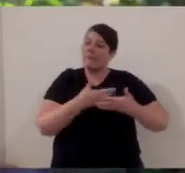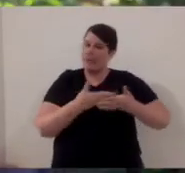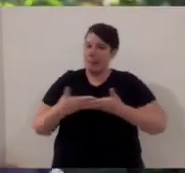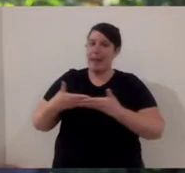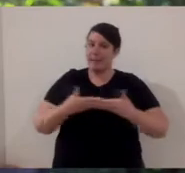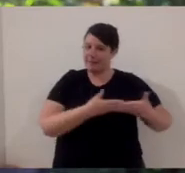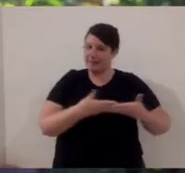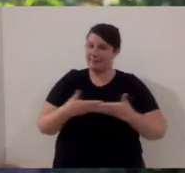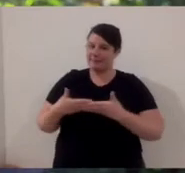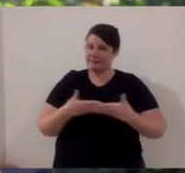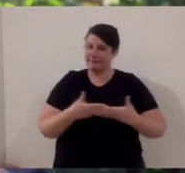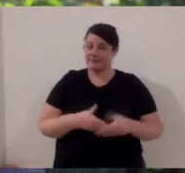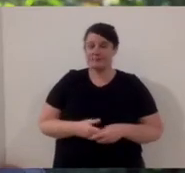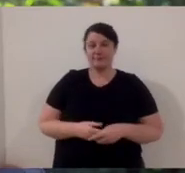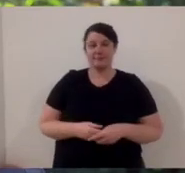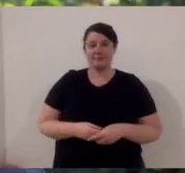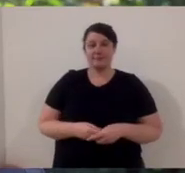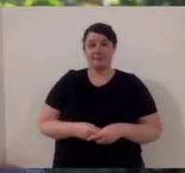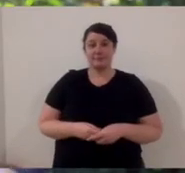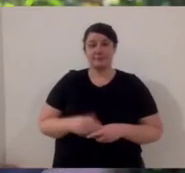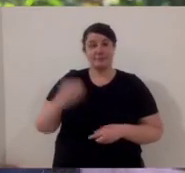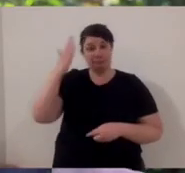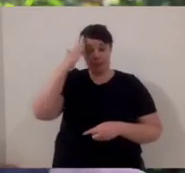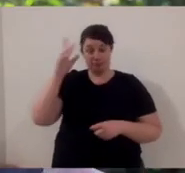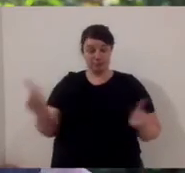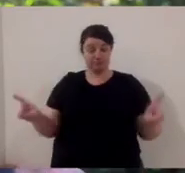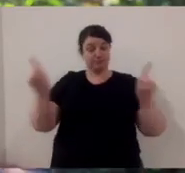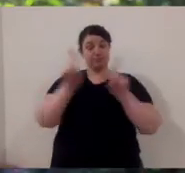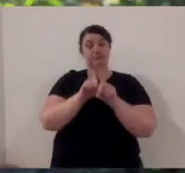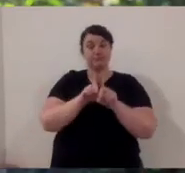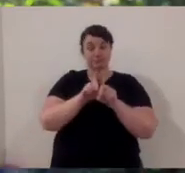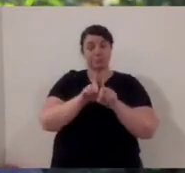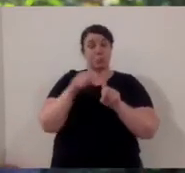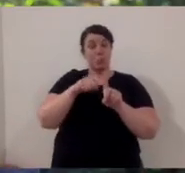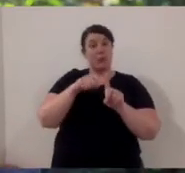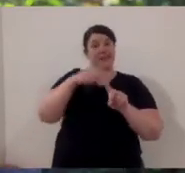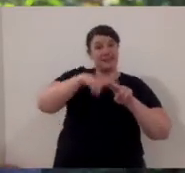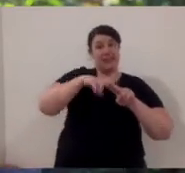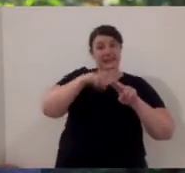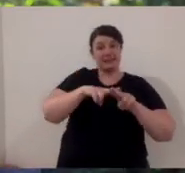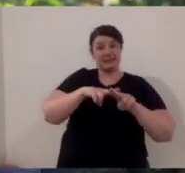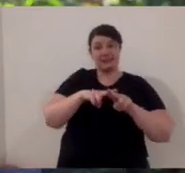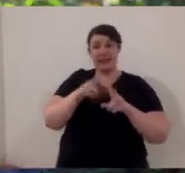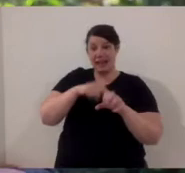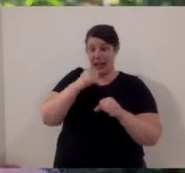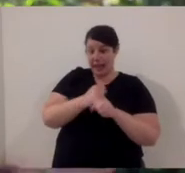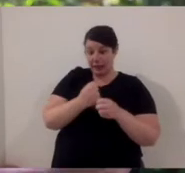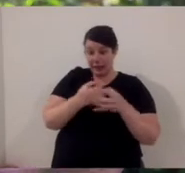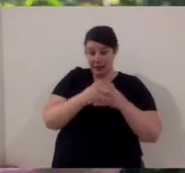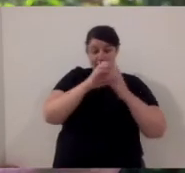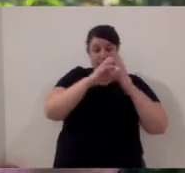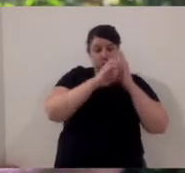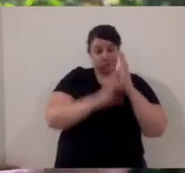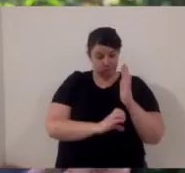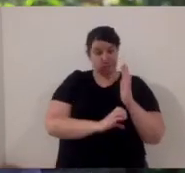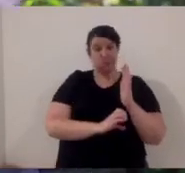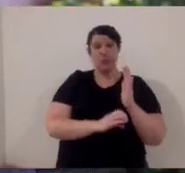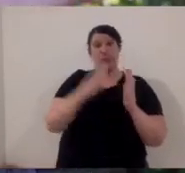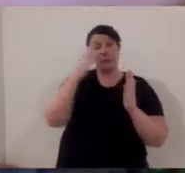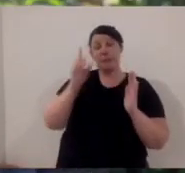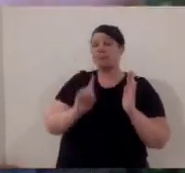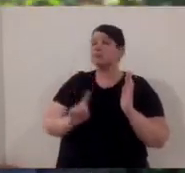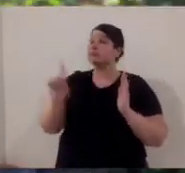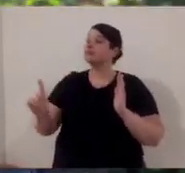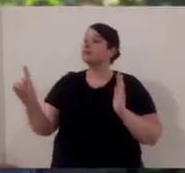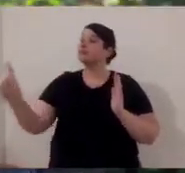really interesting. Now, mum mates with a male and lays an egg in his nest, and that's all she does. And she might